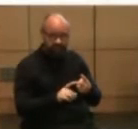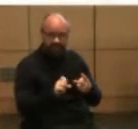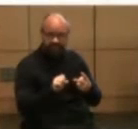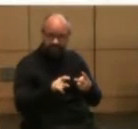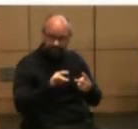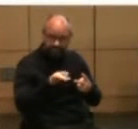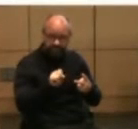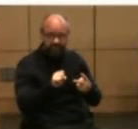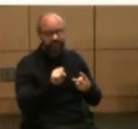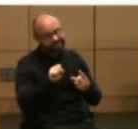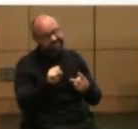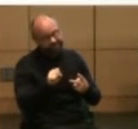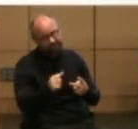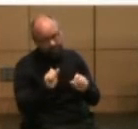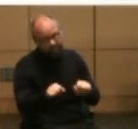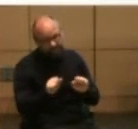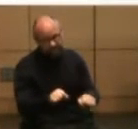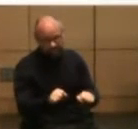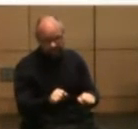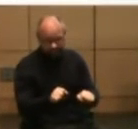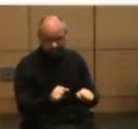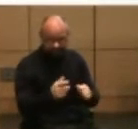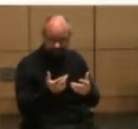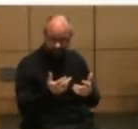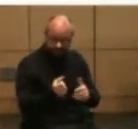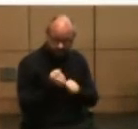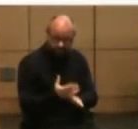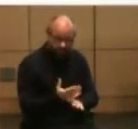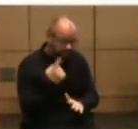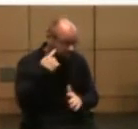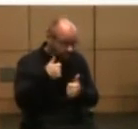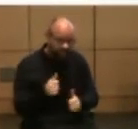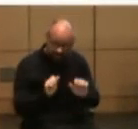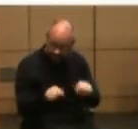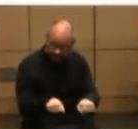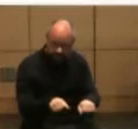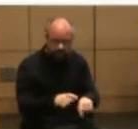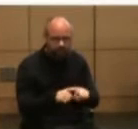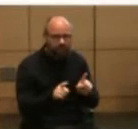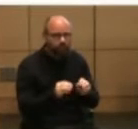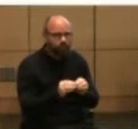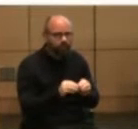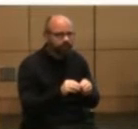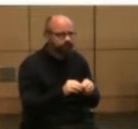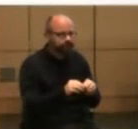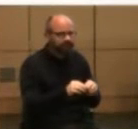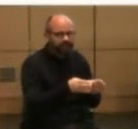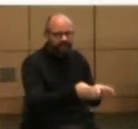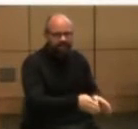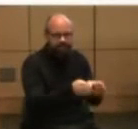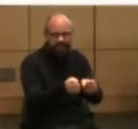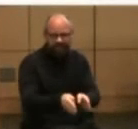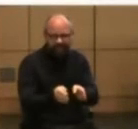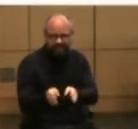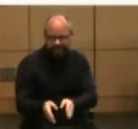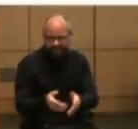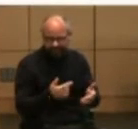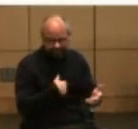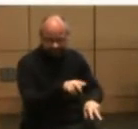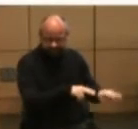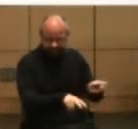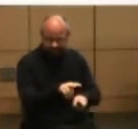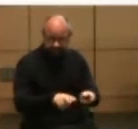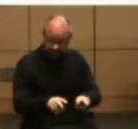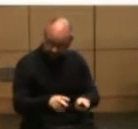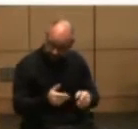also possible congenital infections that can cause hearing loss, but it's very much more on a case-by-case basis as whether or not we would do those